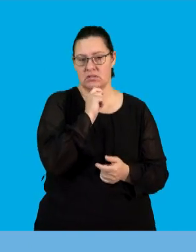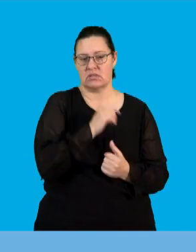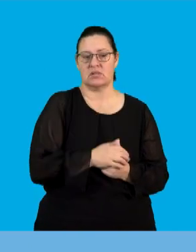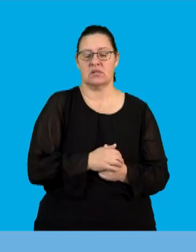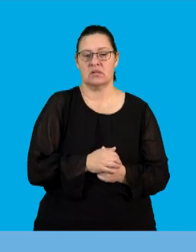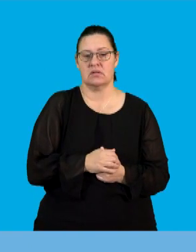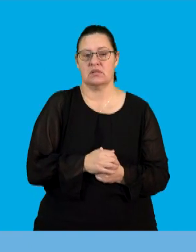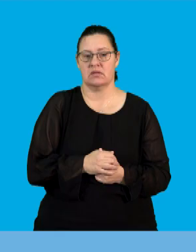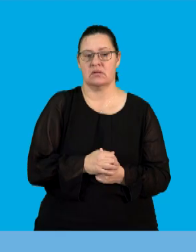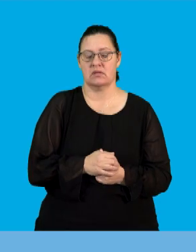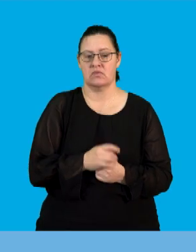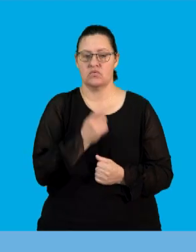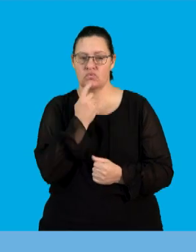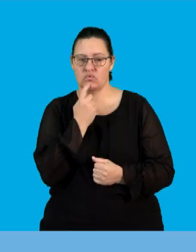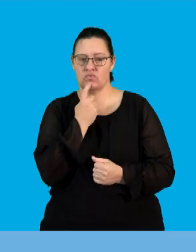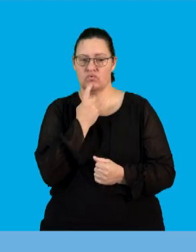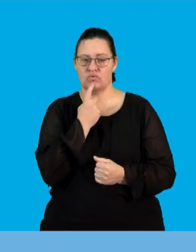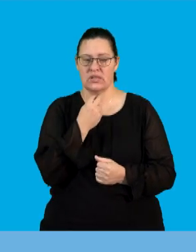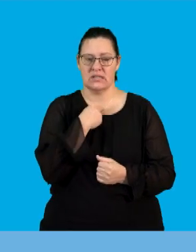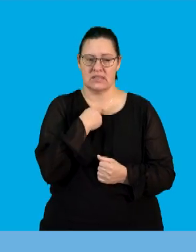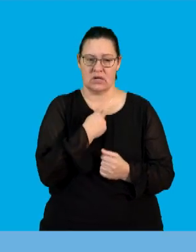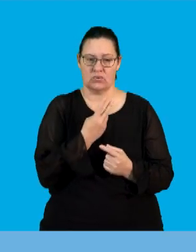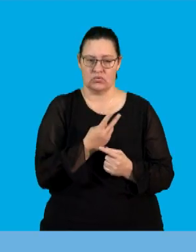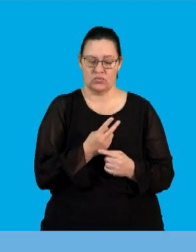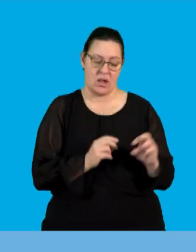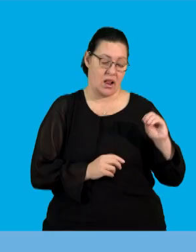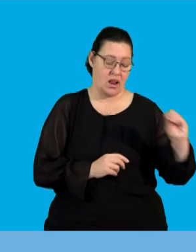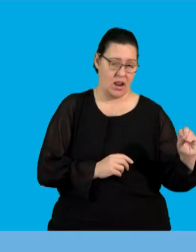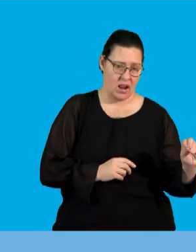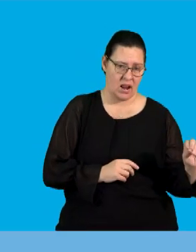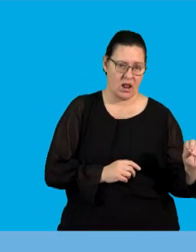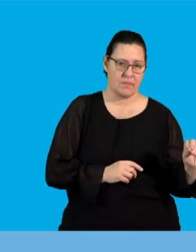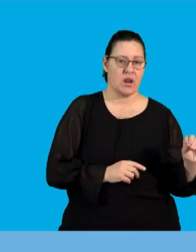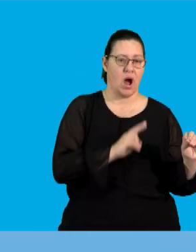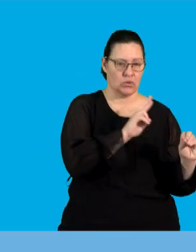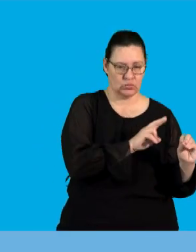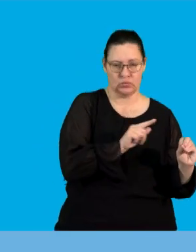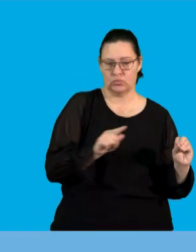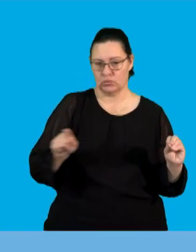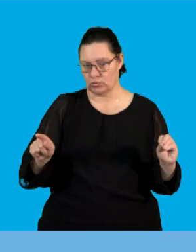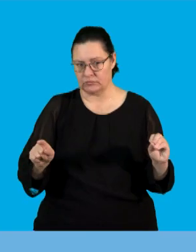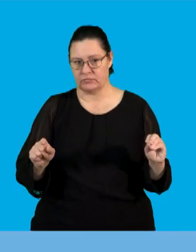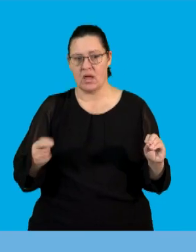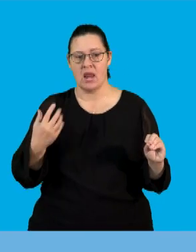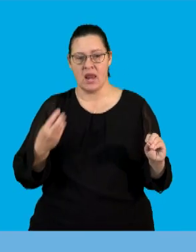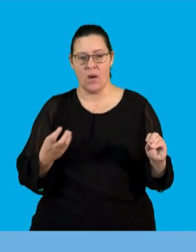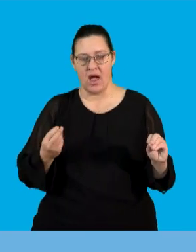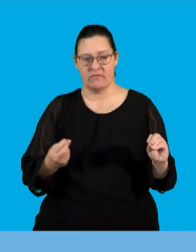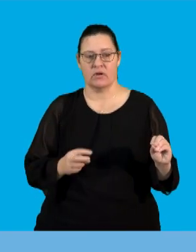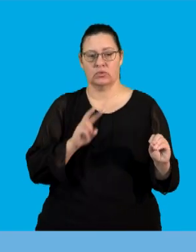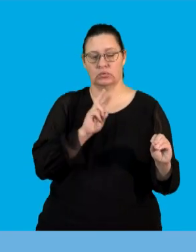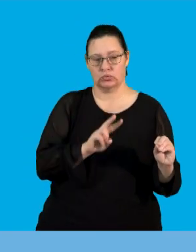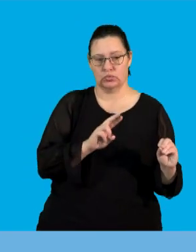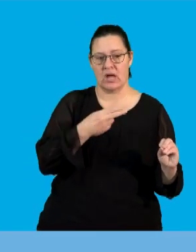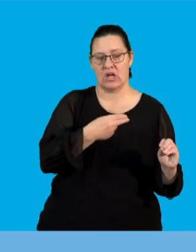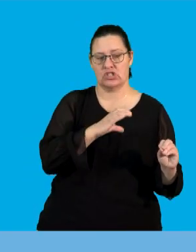the coefficients. So if you start with the two so that you can balance out that two there. So we're now going to